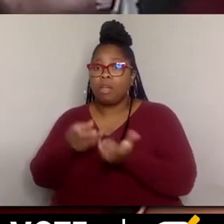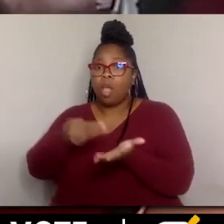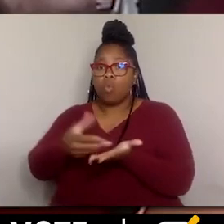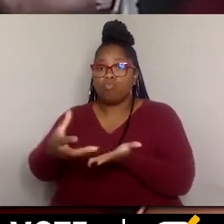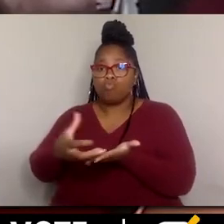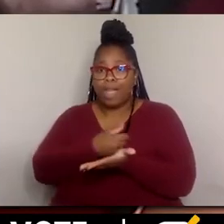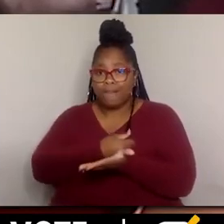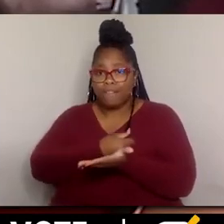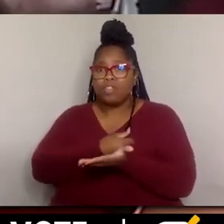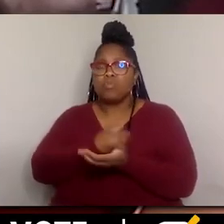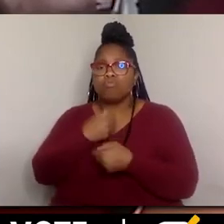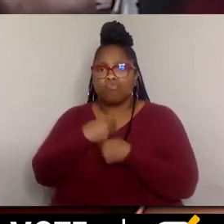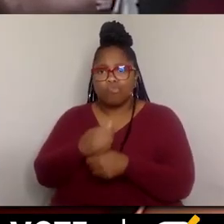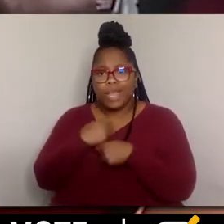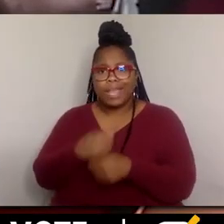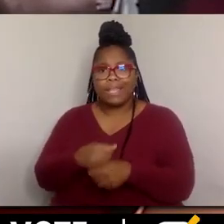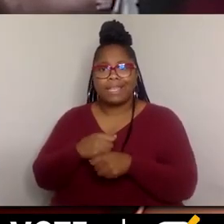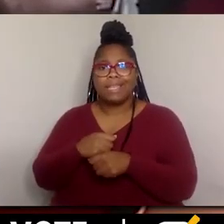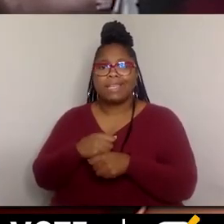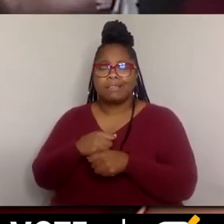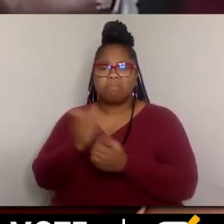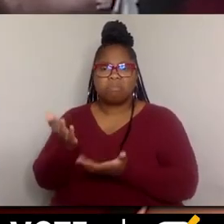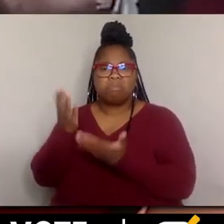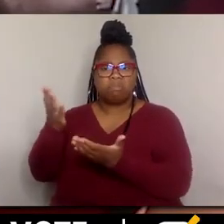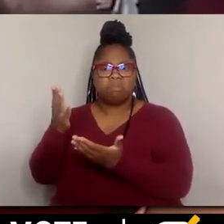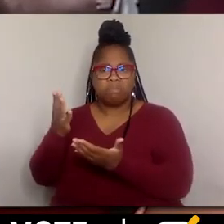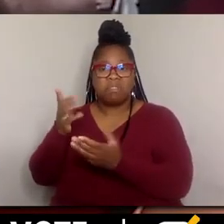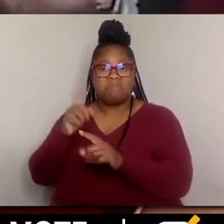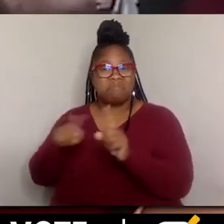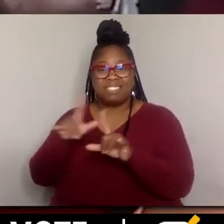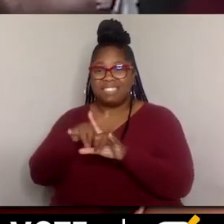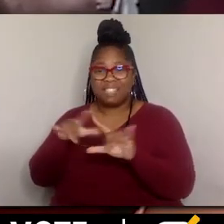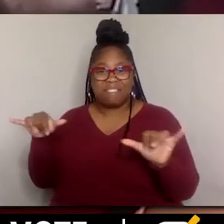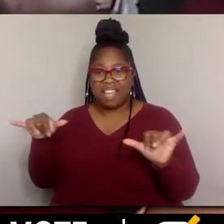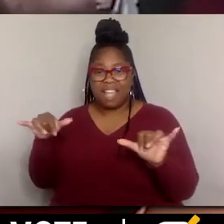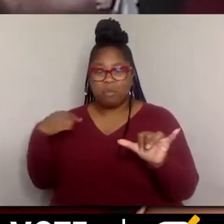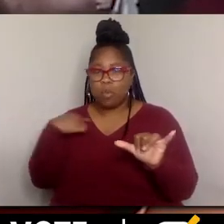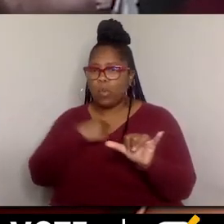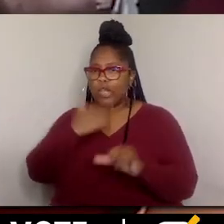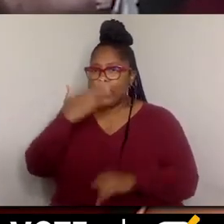measure. But on the downside, we know that this poll will trigger the